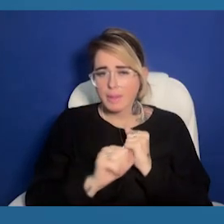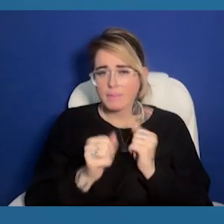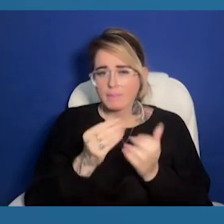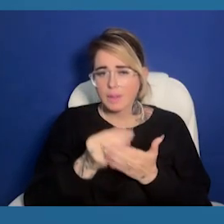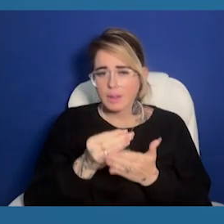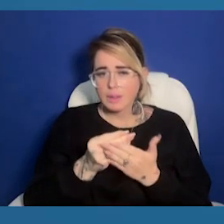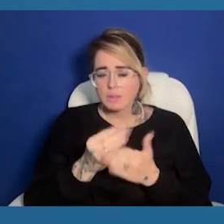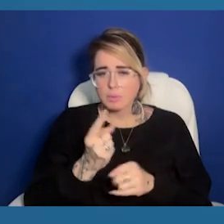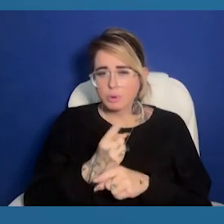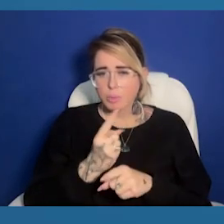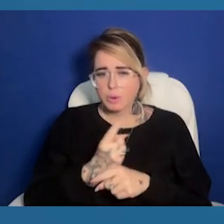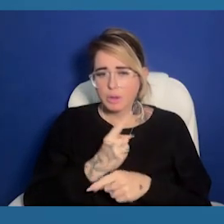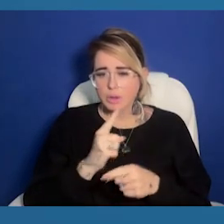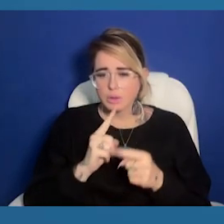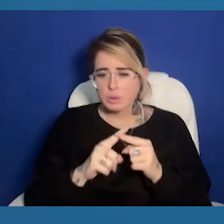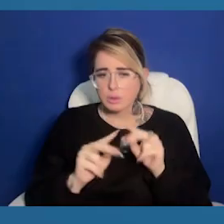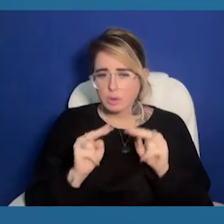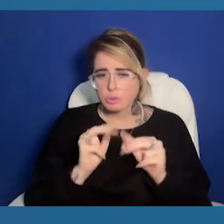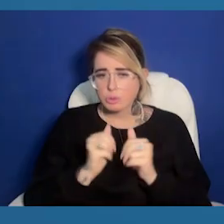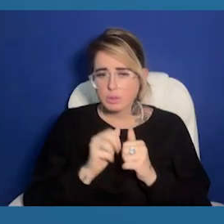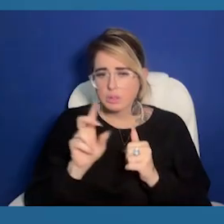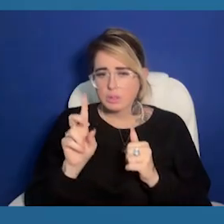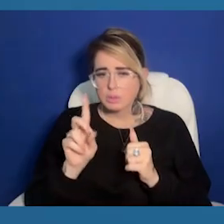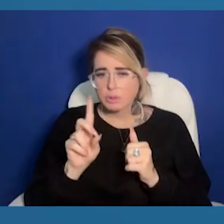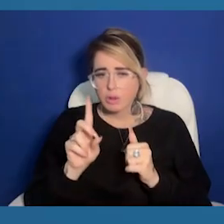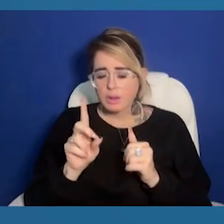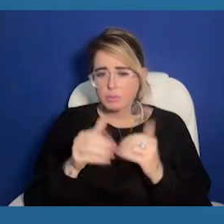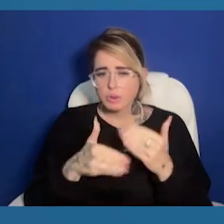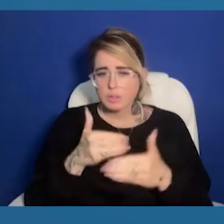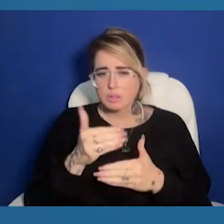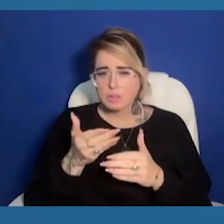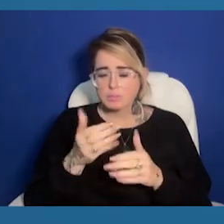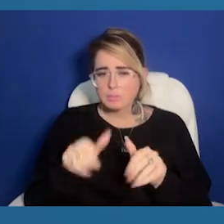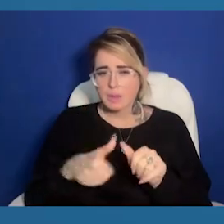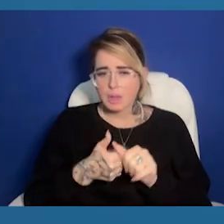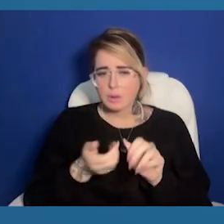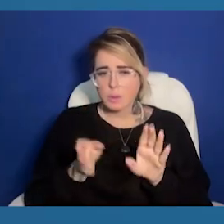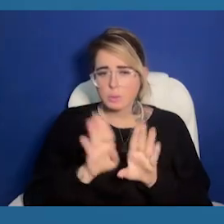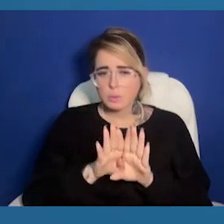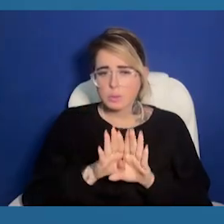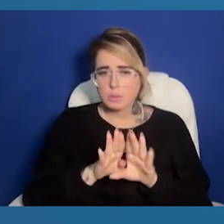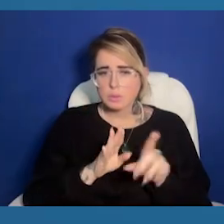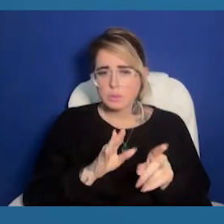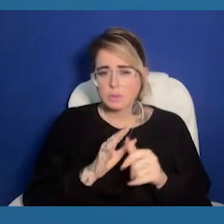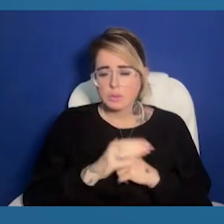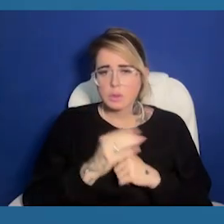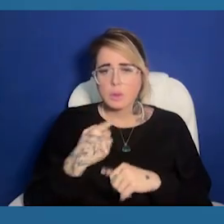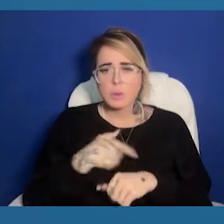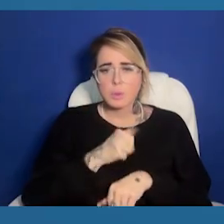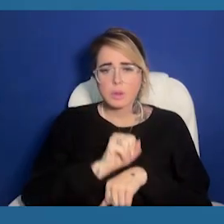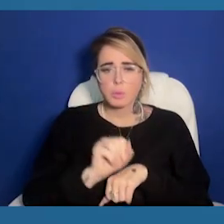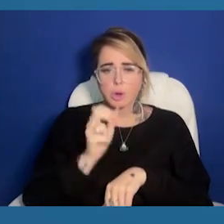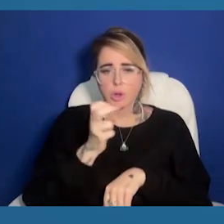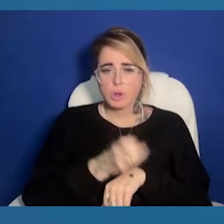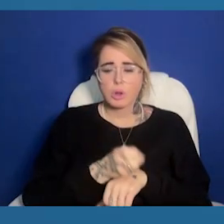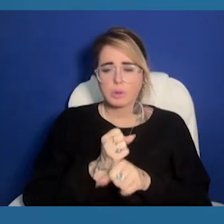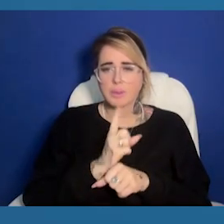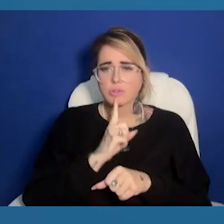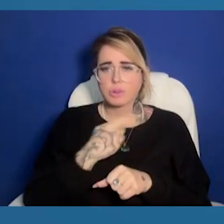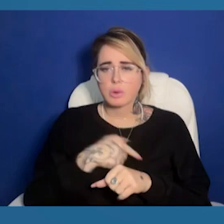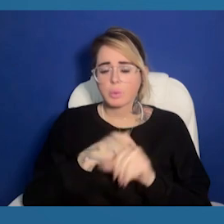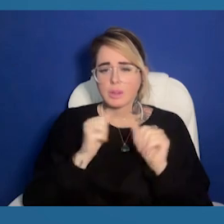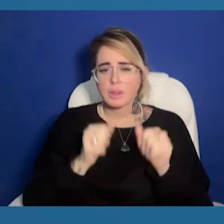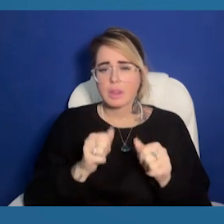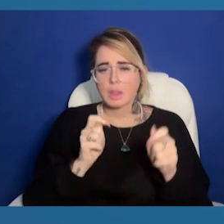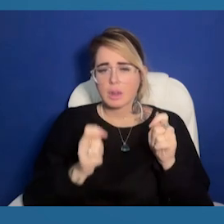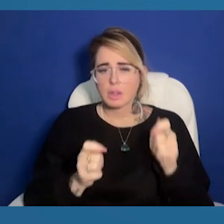negotiate changes to the democratic process behind closed doors? We worked very hard to make sure we could make